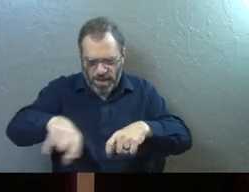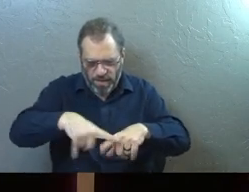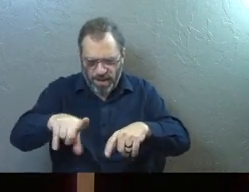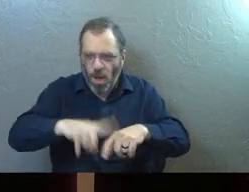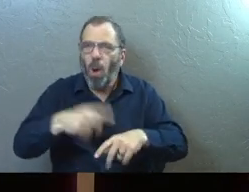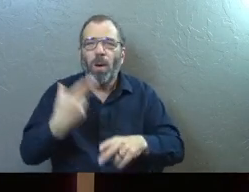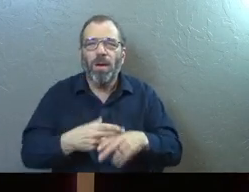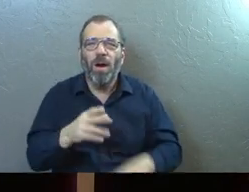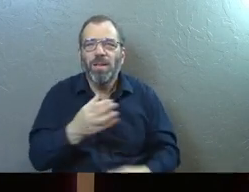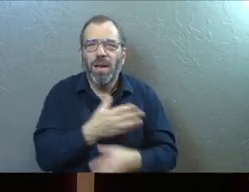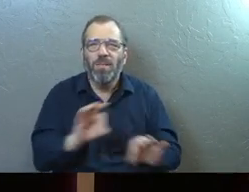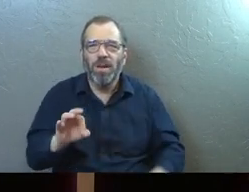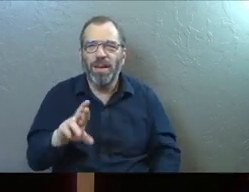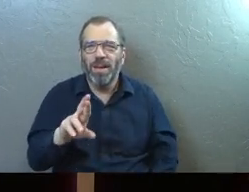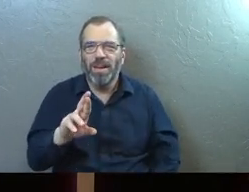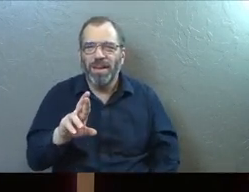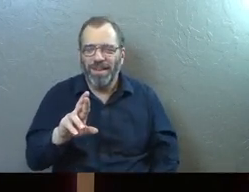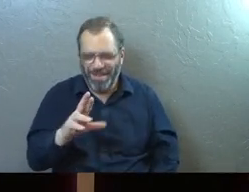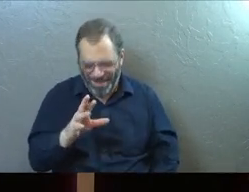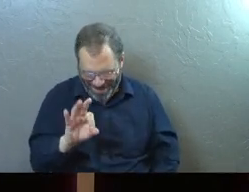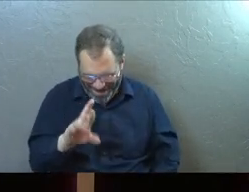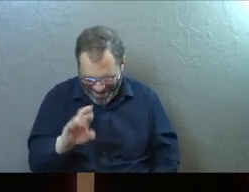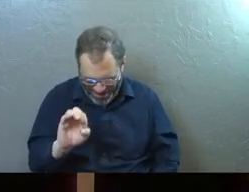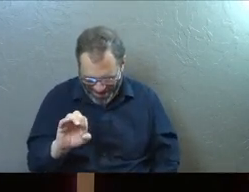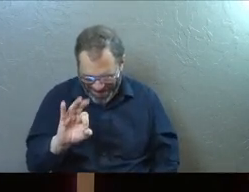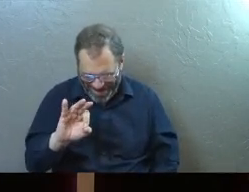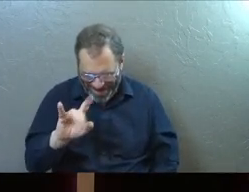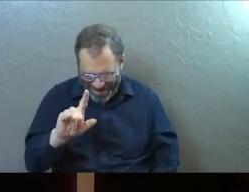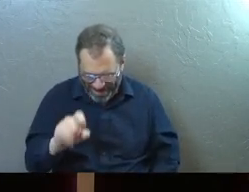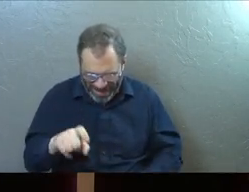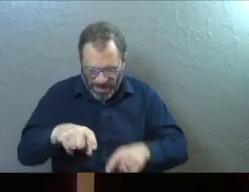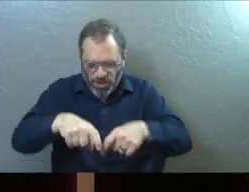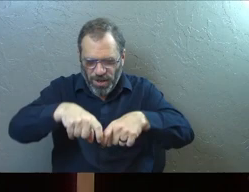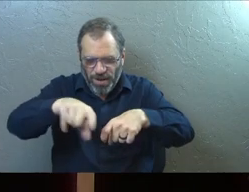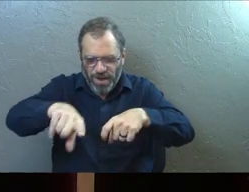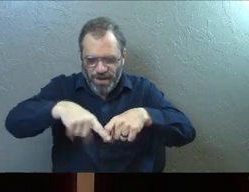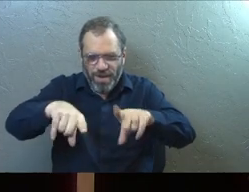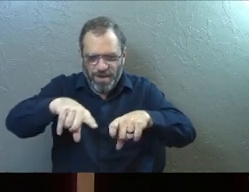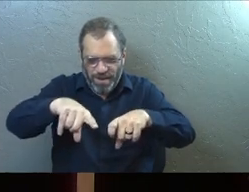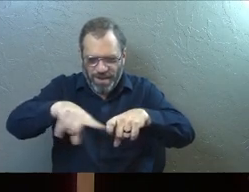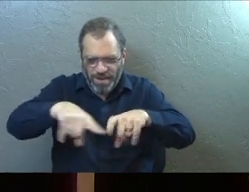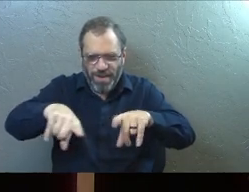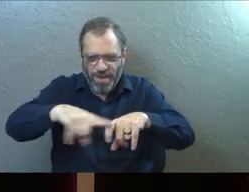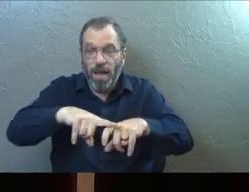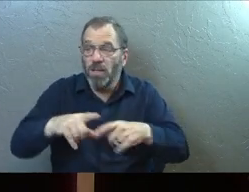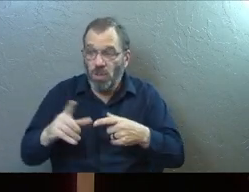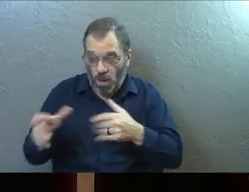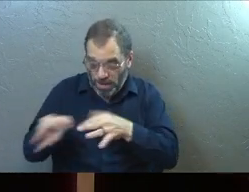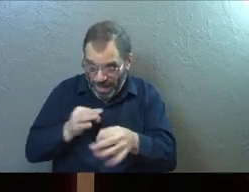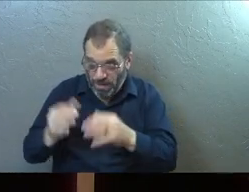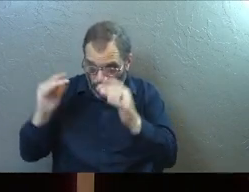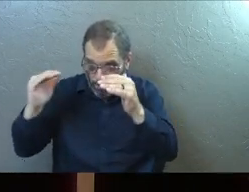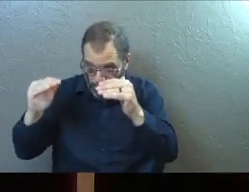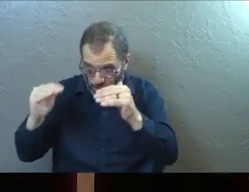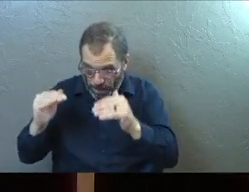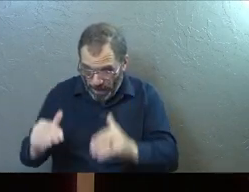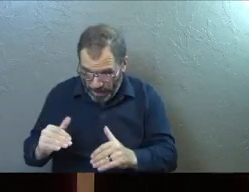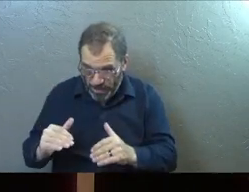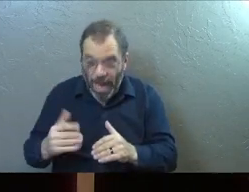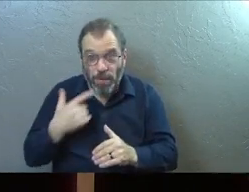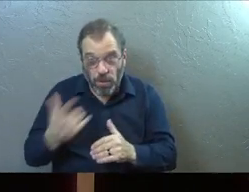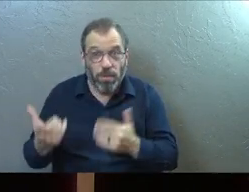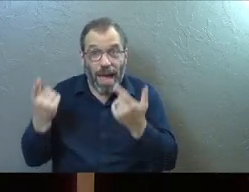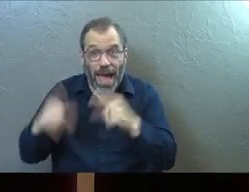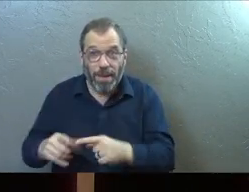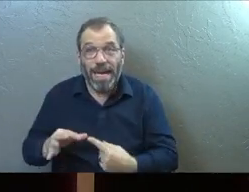them, his freeflexes, which is awesome. My freeflexes. But, like, this is what they're going to do. And everything that we said is what